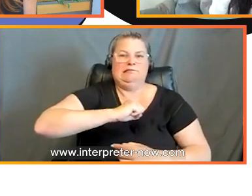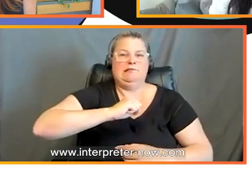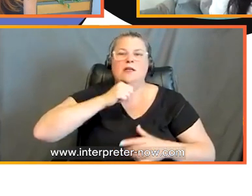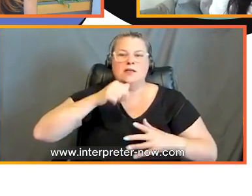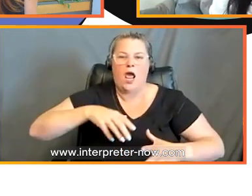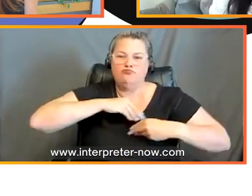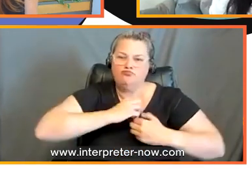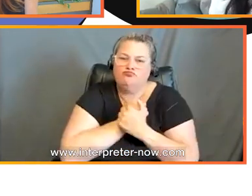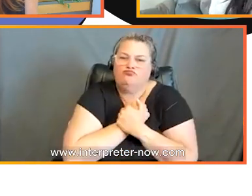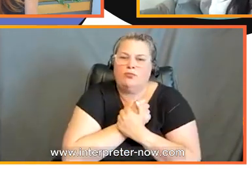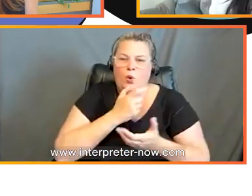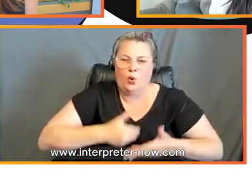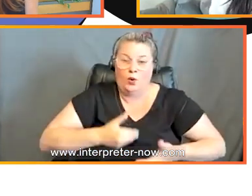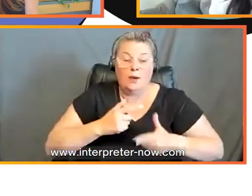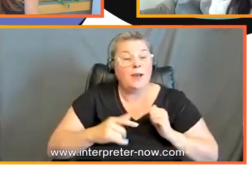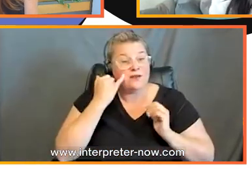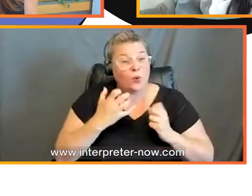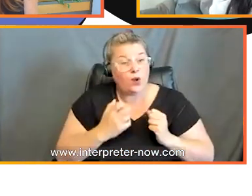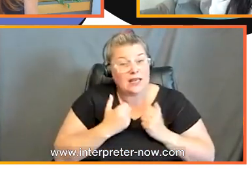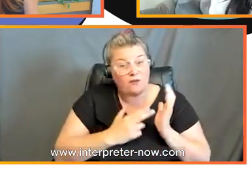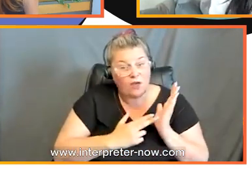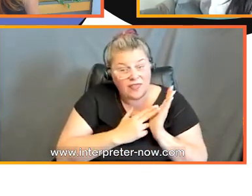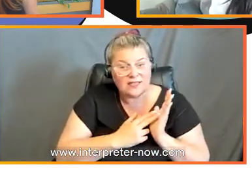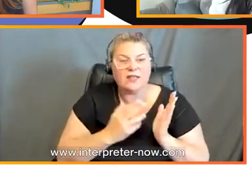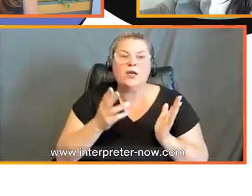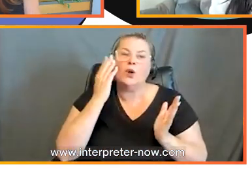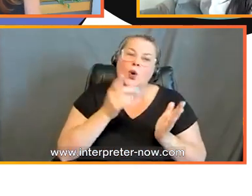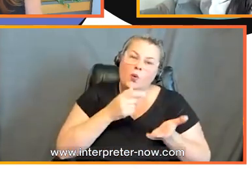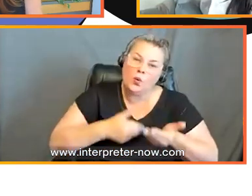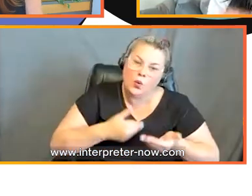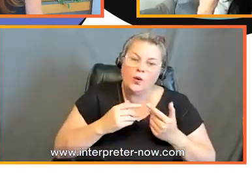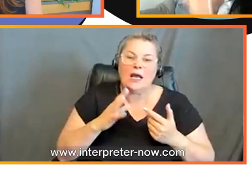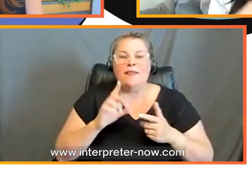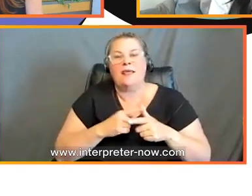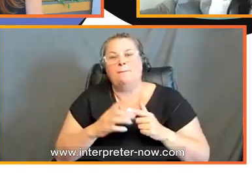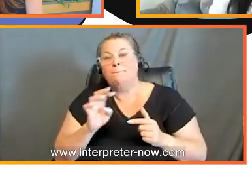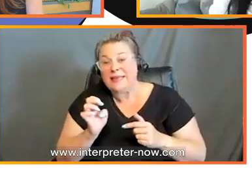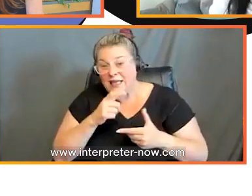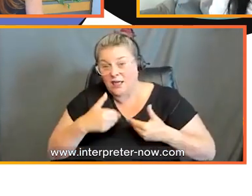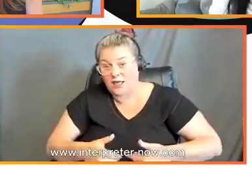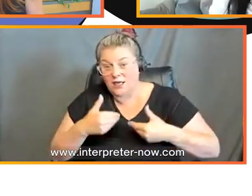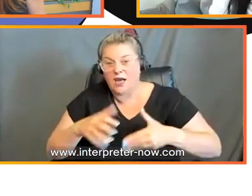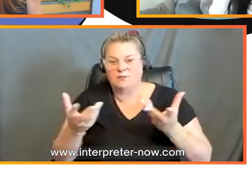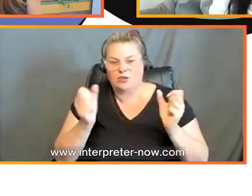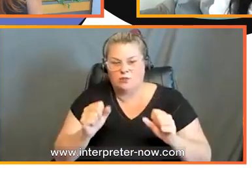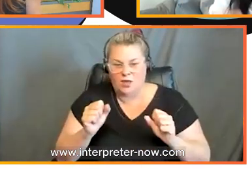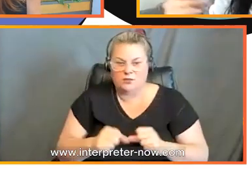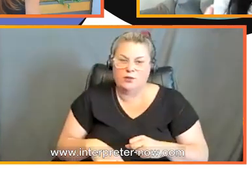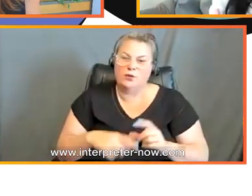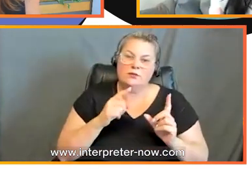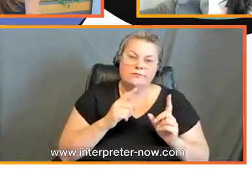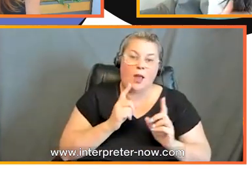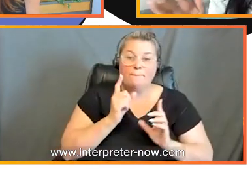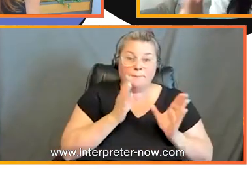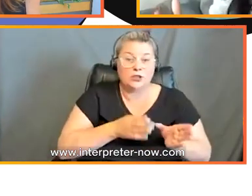are. But if we're going to live authentically, we want to know who we are, embrace who we are, and then be who we are as much as possible, person